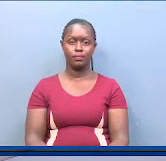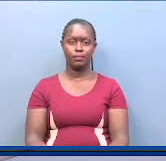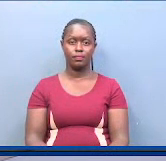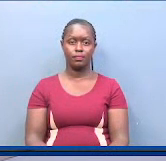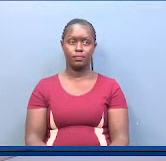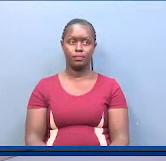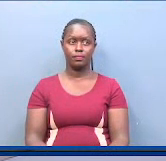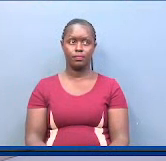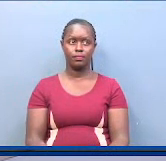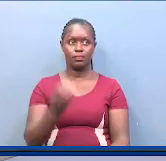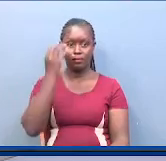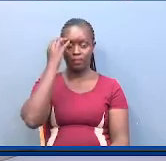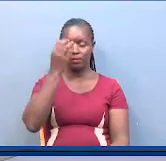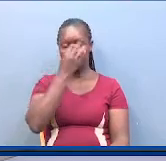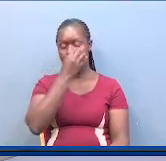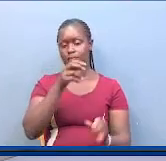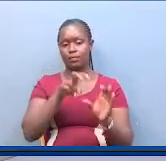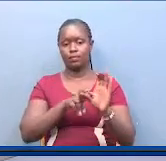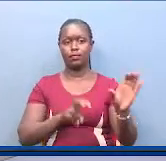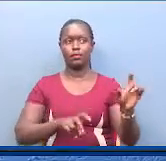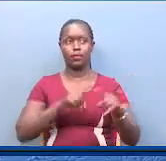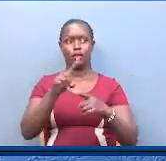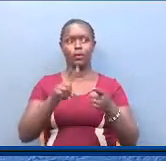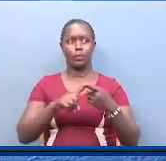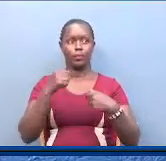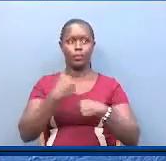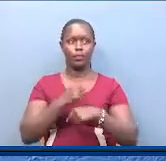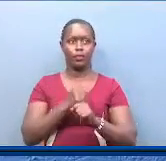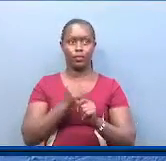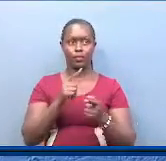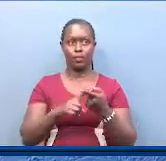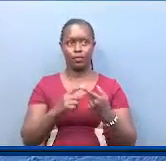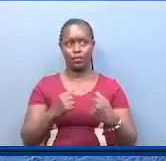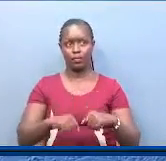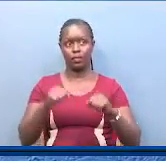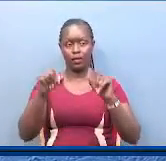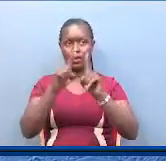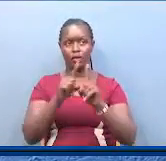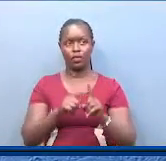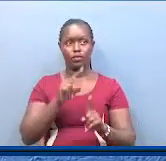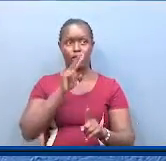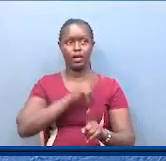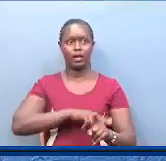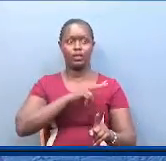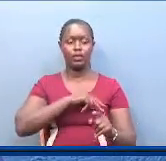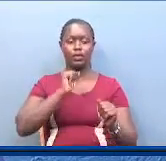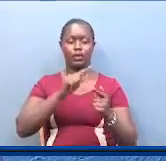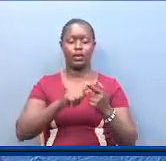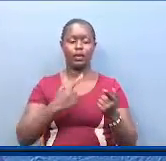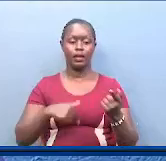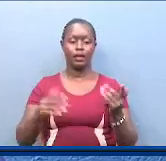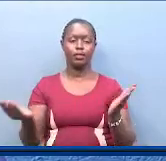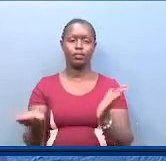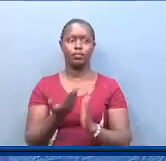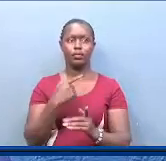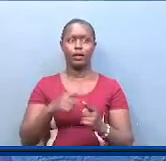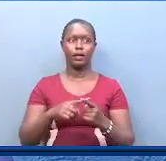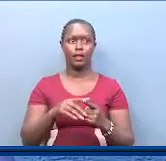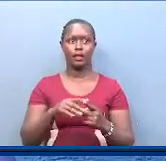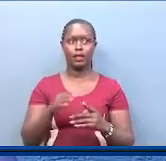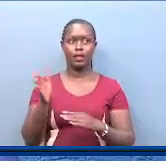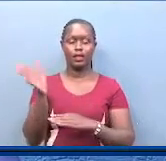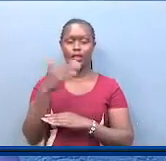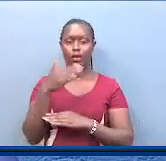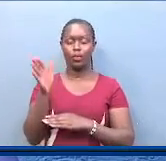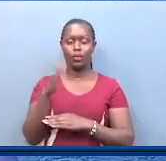Martha Karua walked out on Kibaki when Kibaki needed her the most. Martha Karua's attitude can chase away the wind. We need to close the Martha Karua